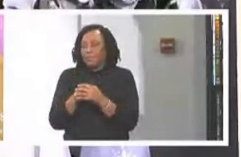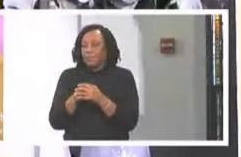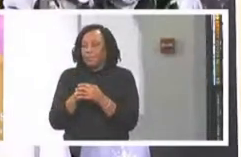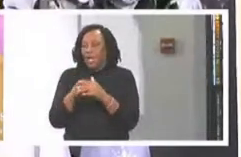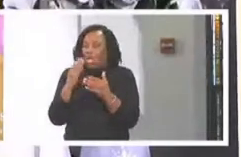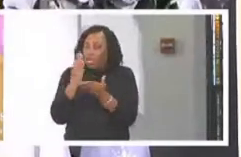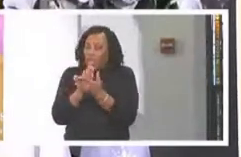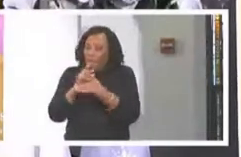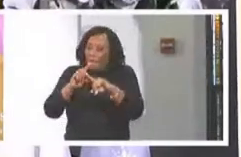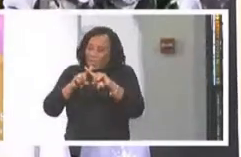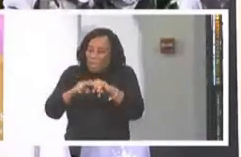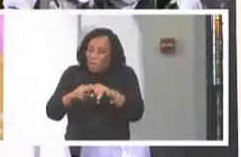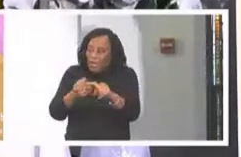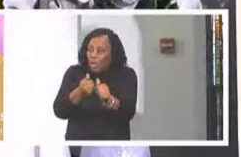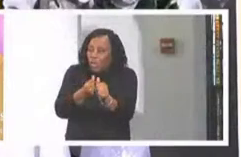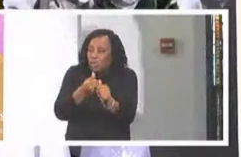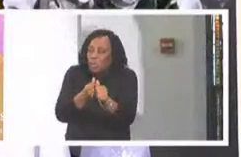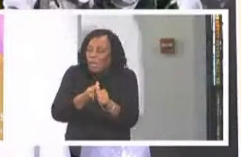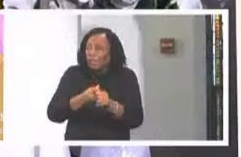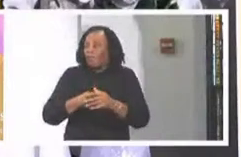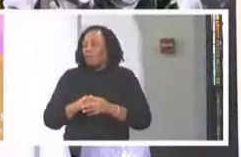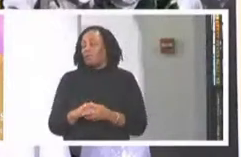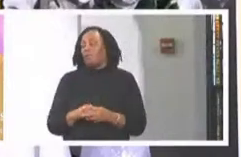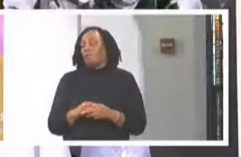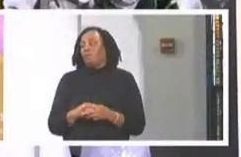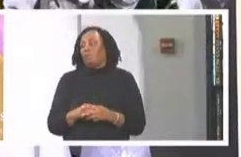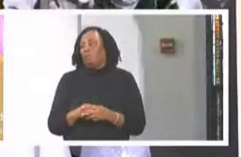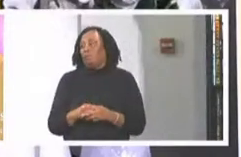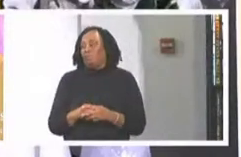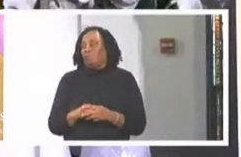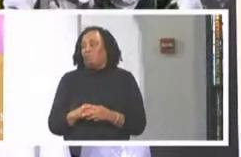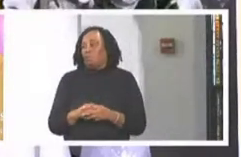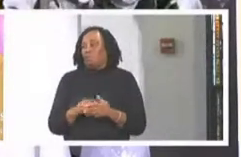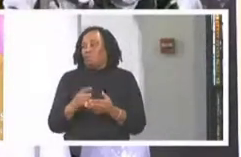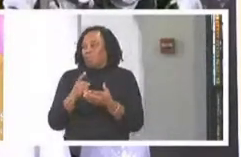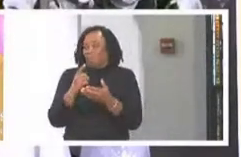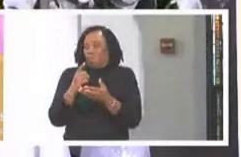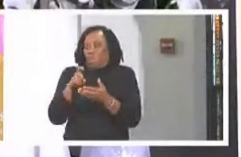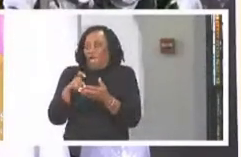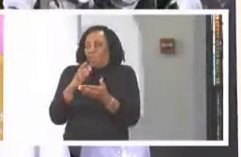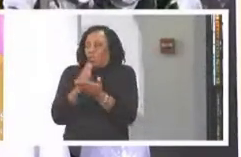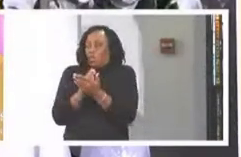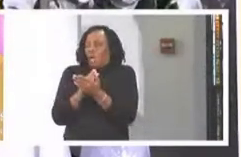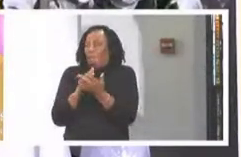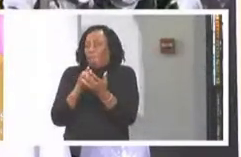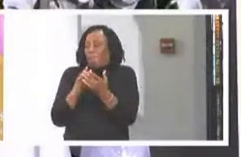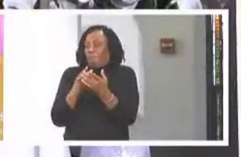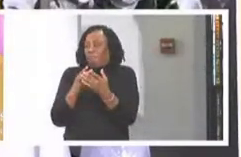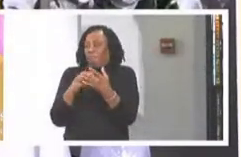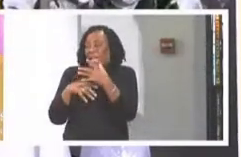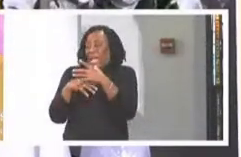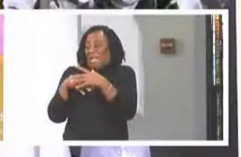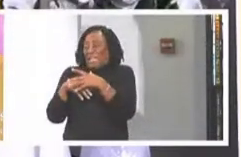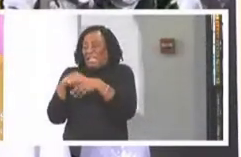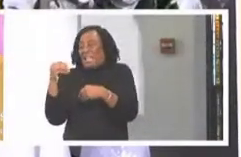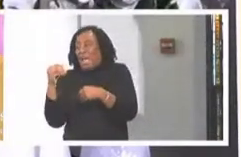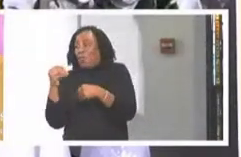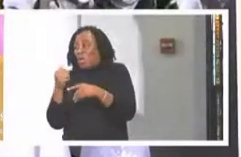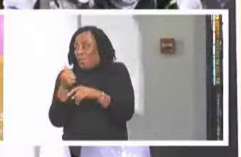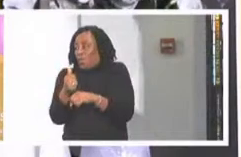ourselves. You ever be walking along and all of a sudden trip and you stop and you turn around and there was nothing there?